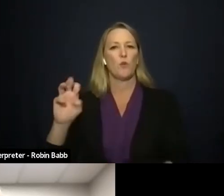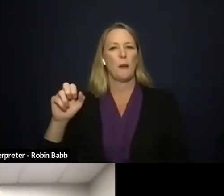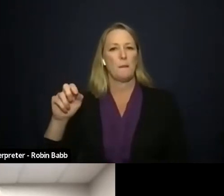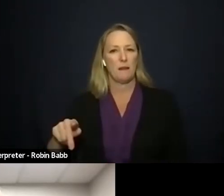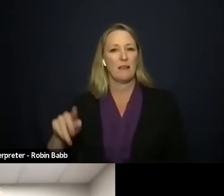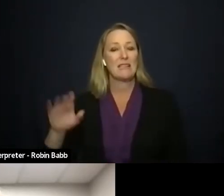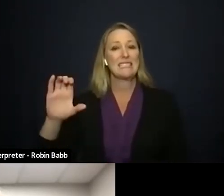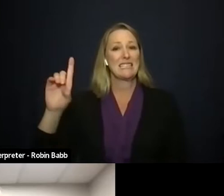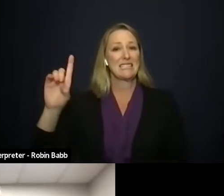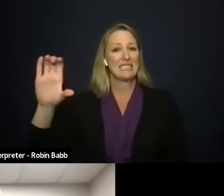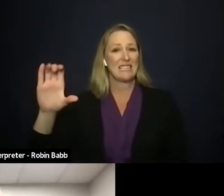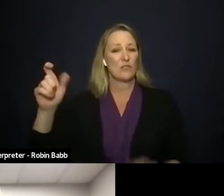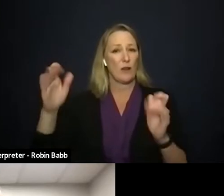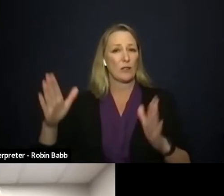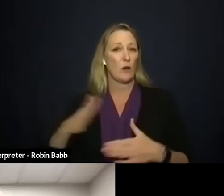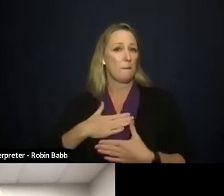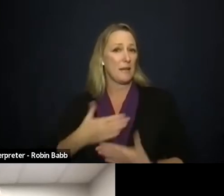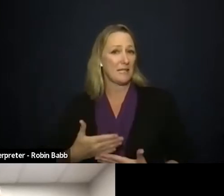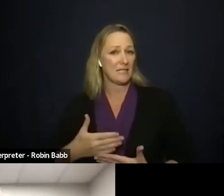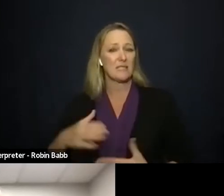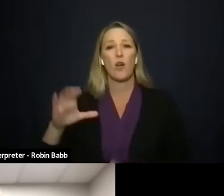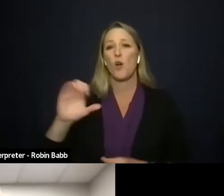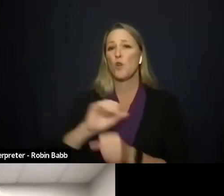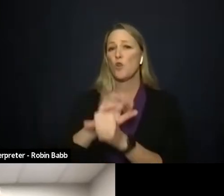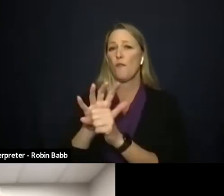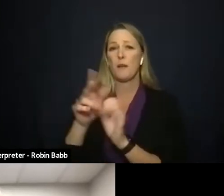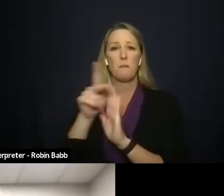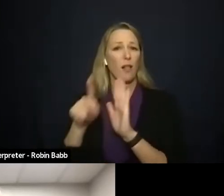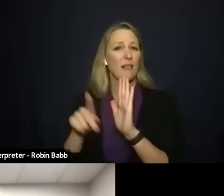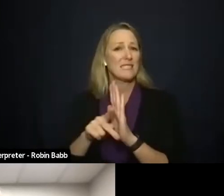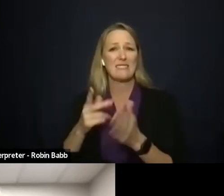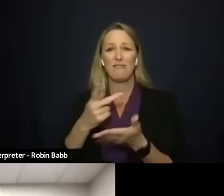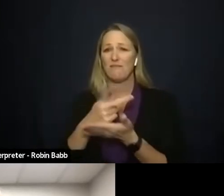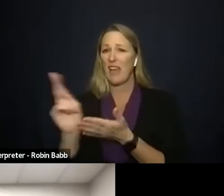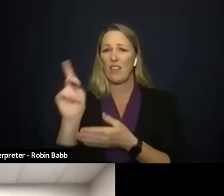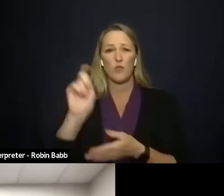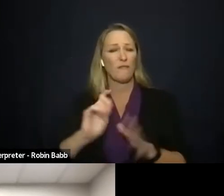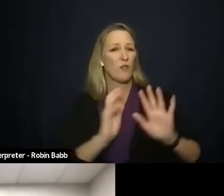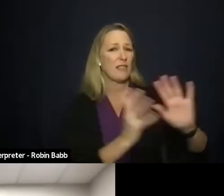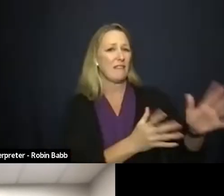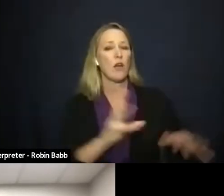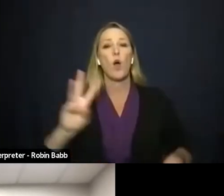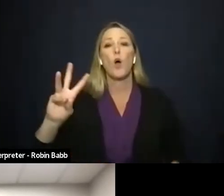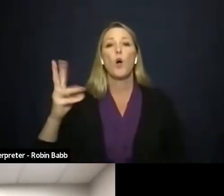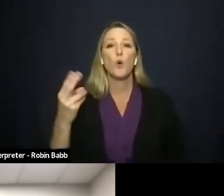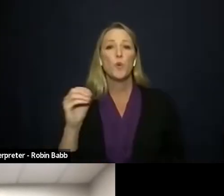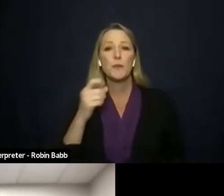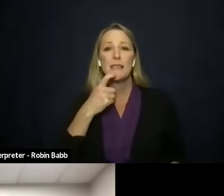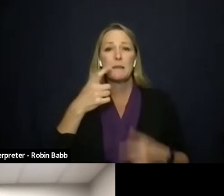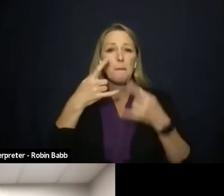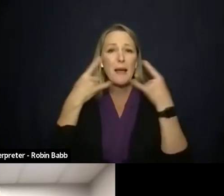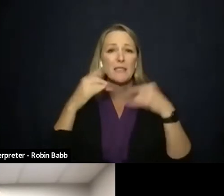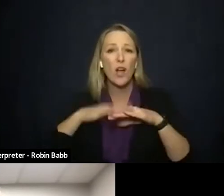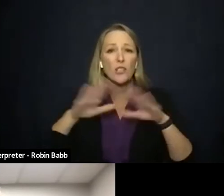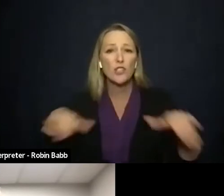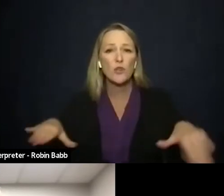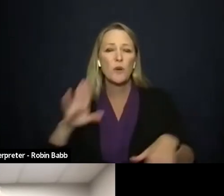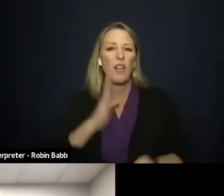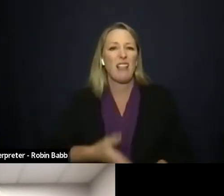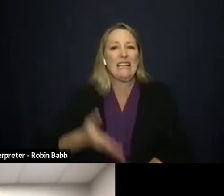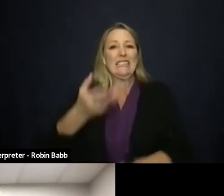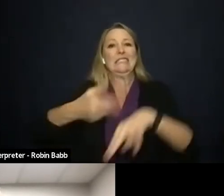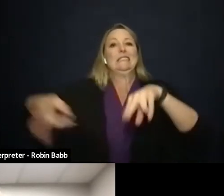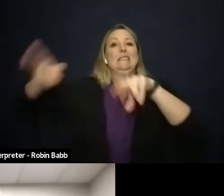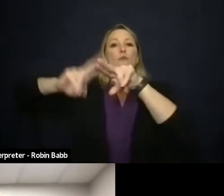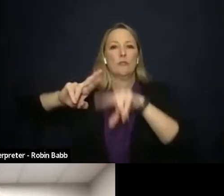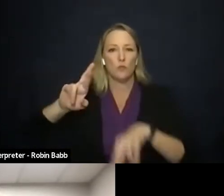admits cova policies have failed and must be abandoned the who says mass on children increase covert risk